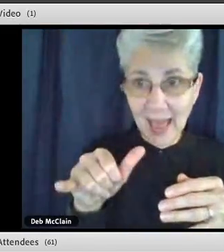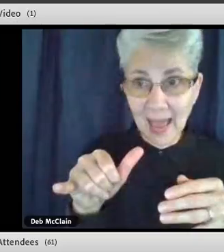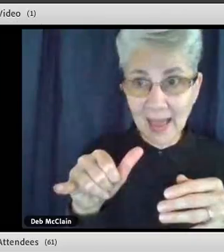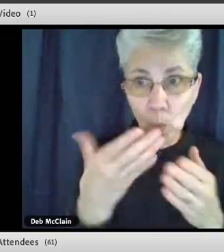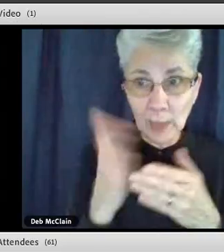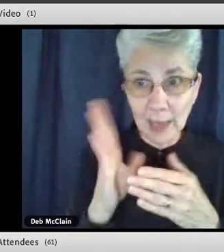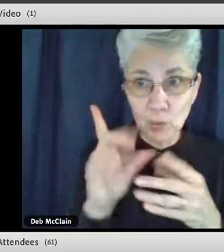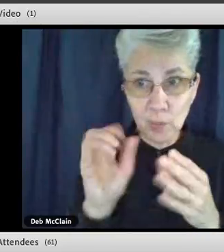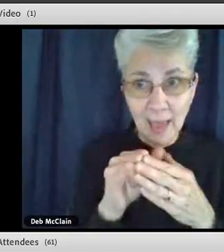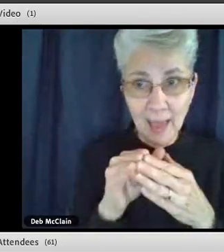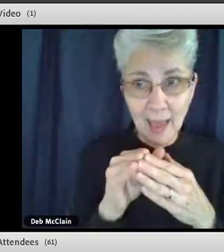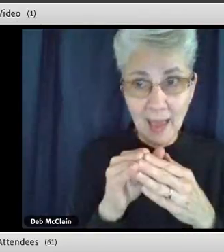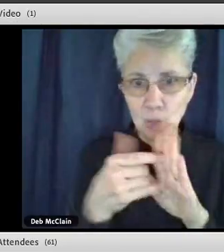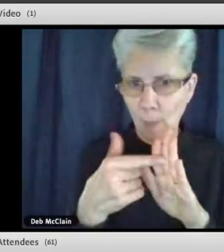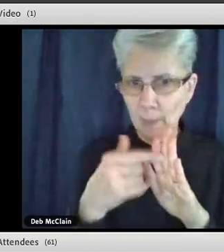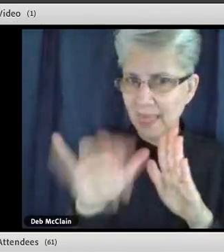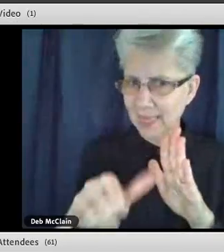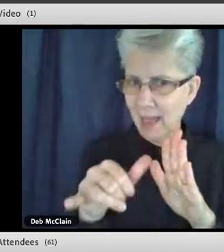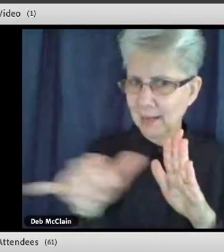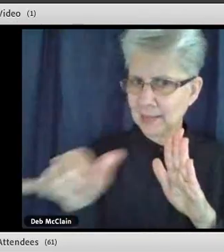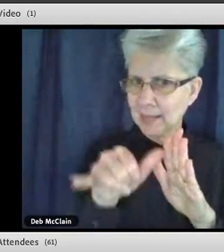do, to represent it in that way?